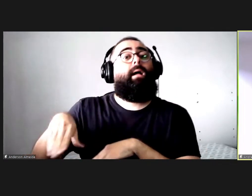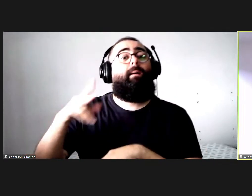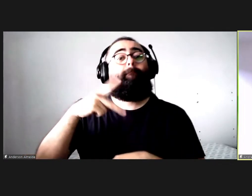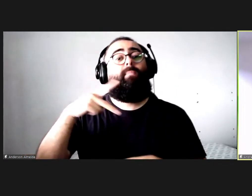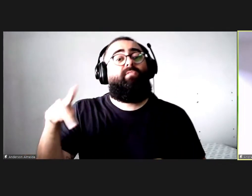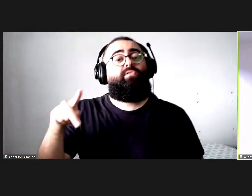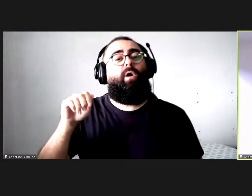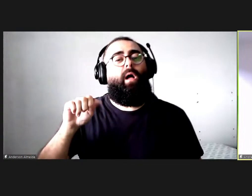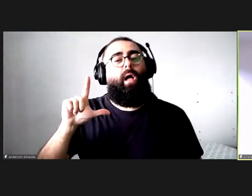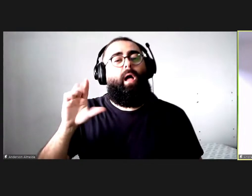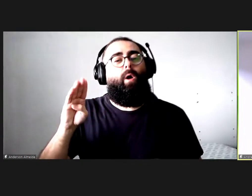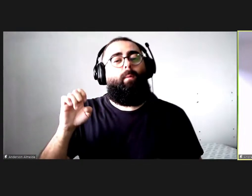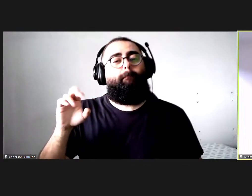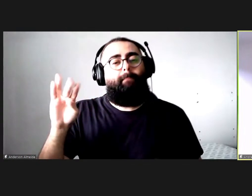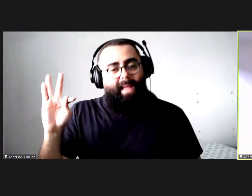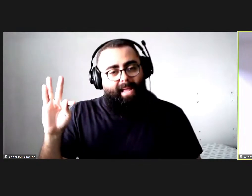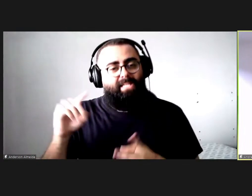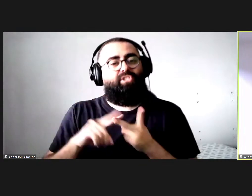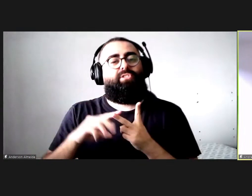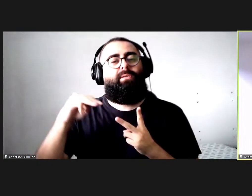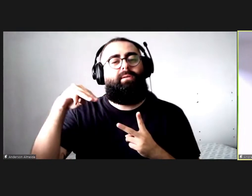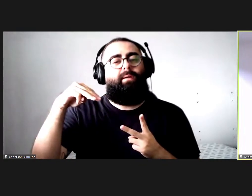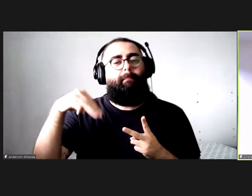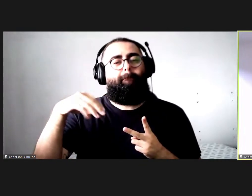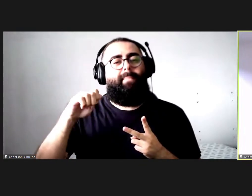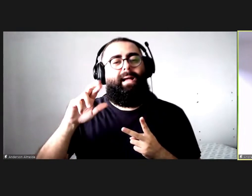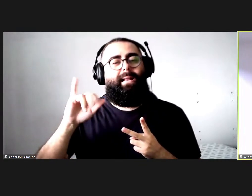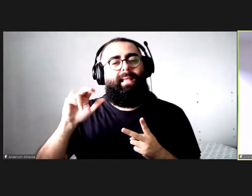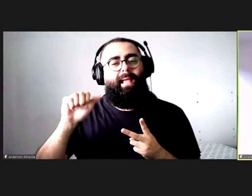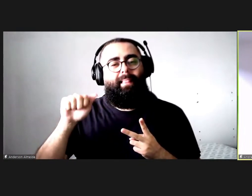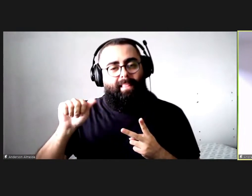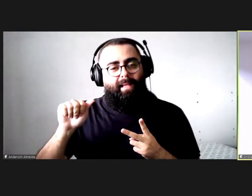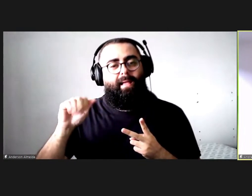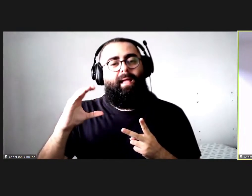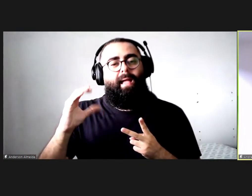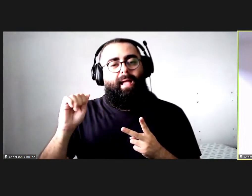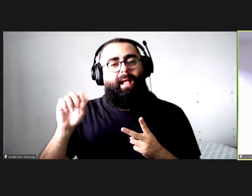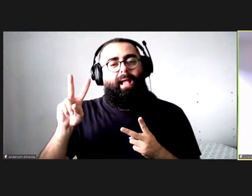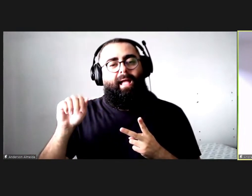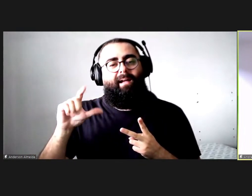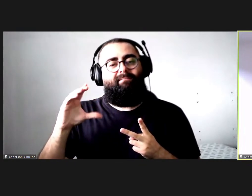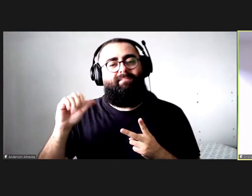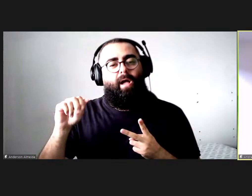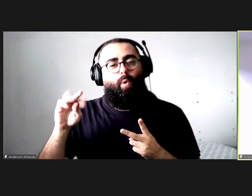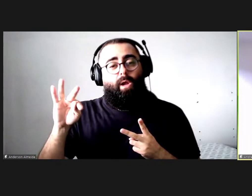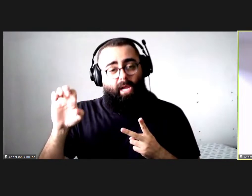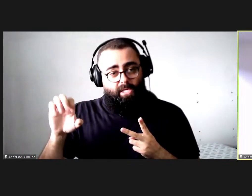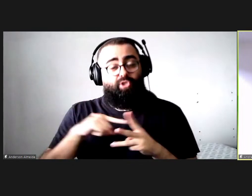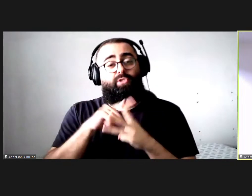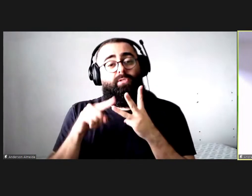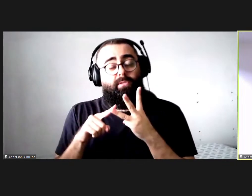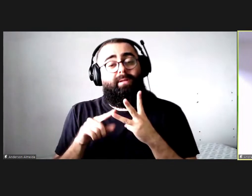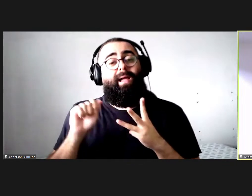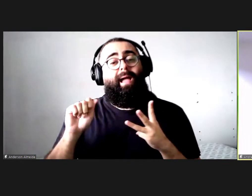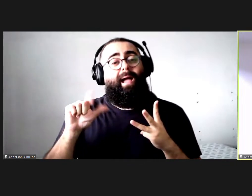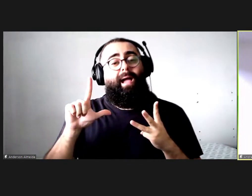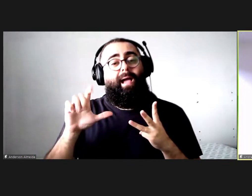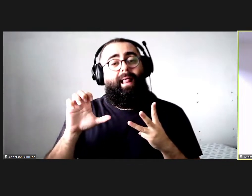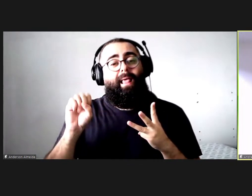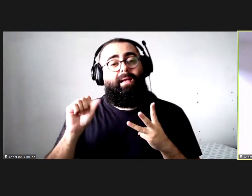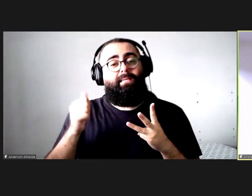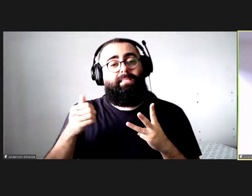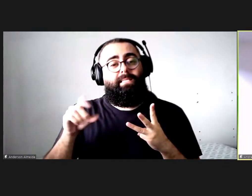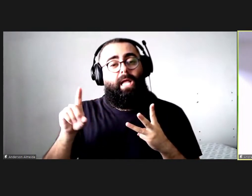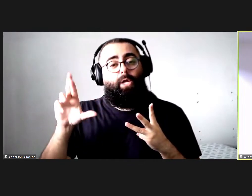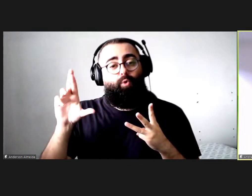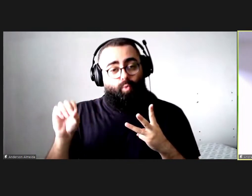Janeiro, Professor Mariane Cavalcante from the Federal University of Paraíba, and Professor Alessandro Panunzi from the University